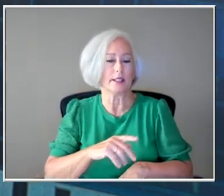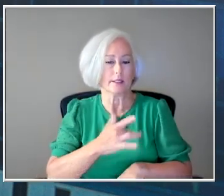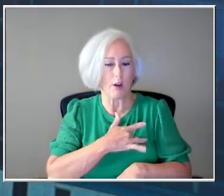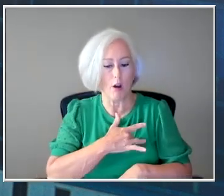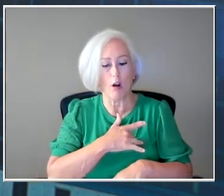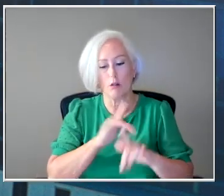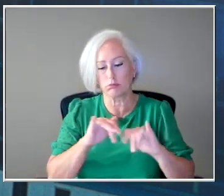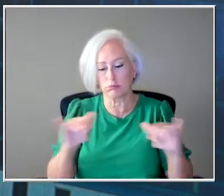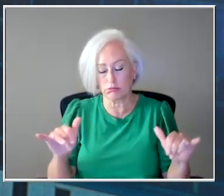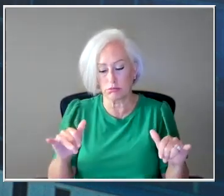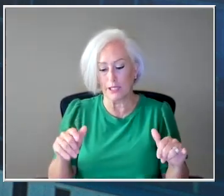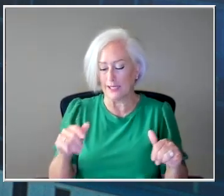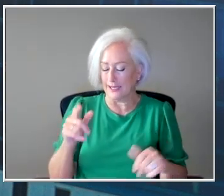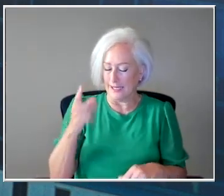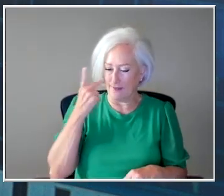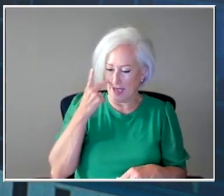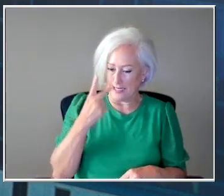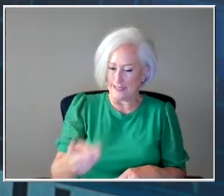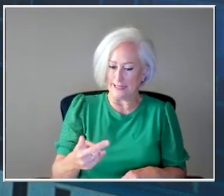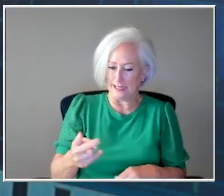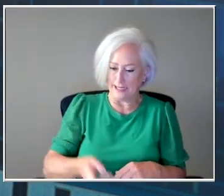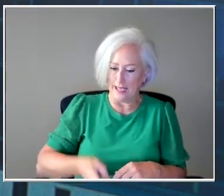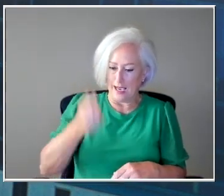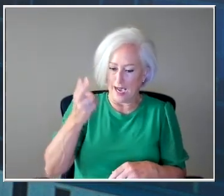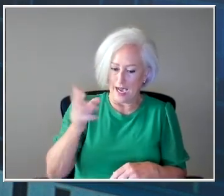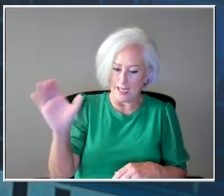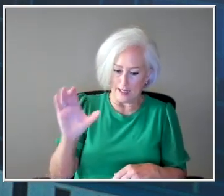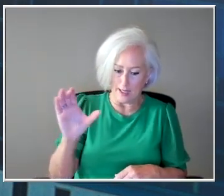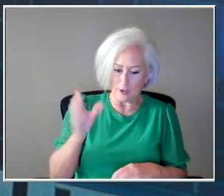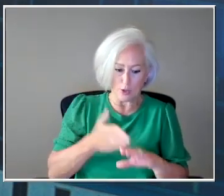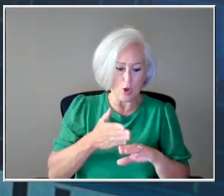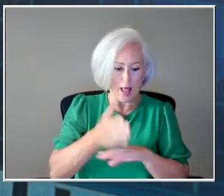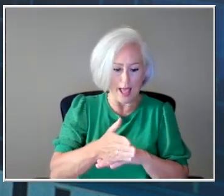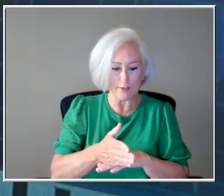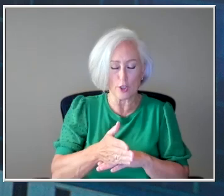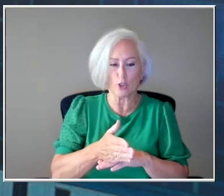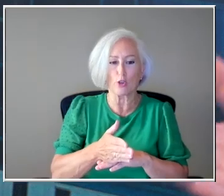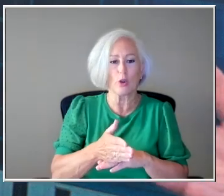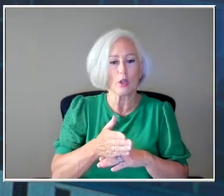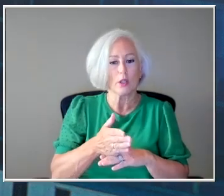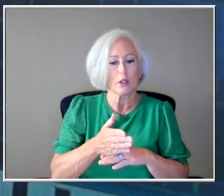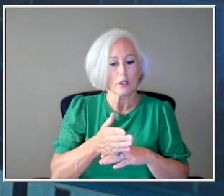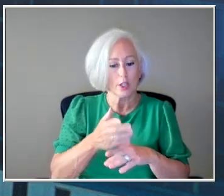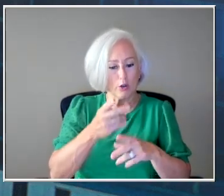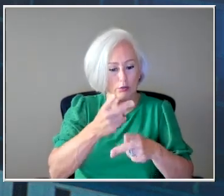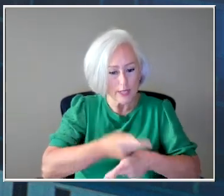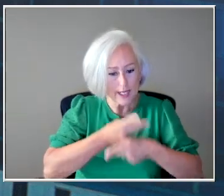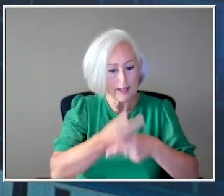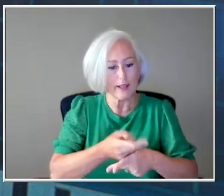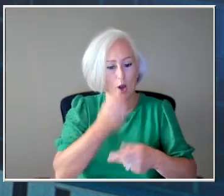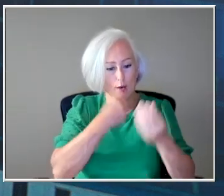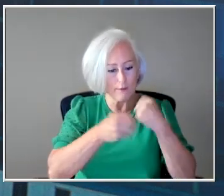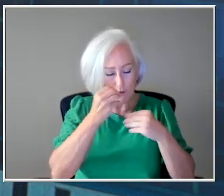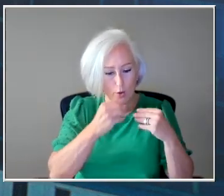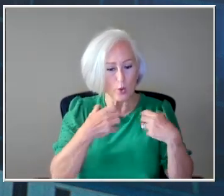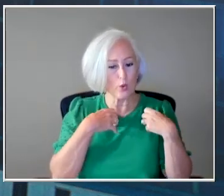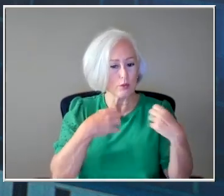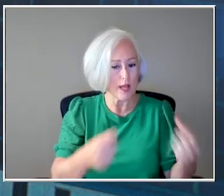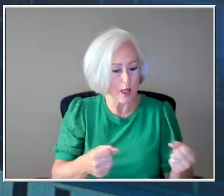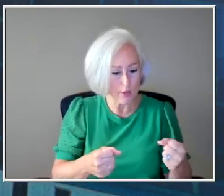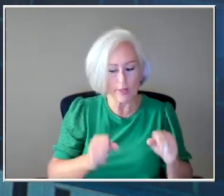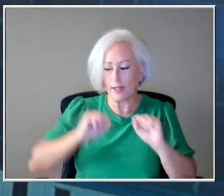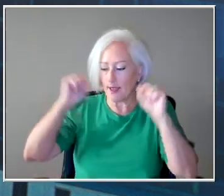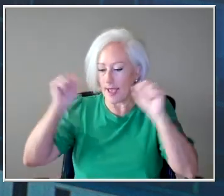that, despite aggressive diet and exercise management, I might have to use medical management, as Dr. Kurtz did in our 4-year-old